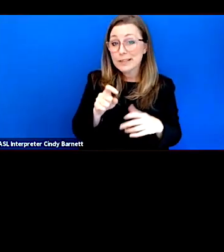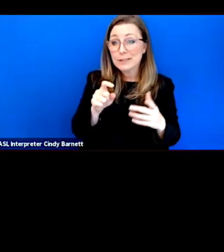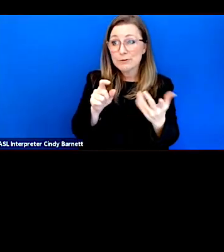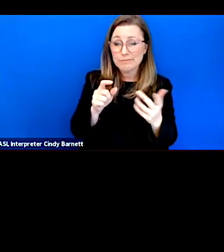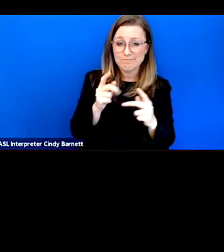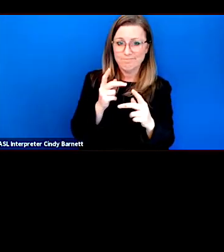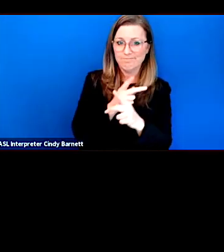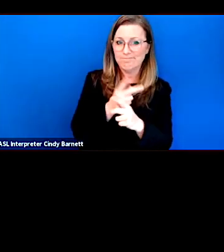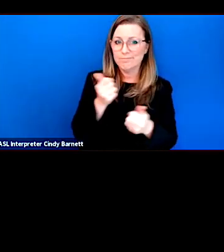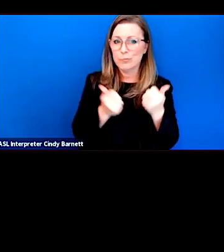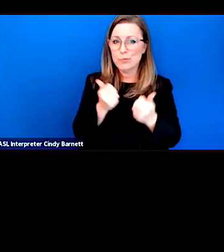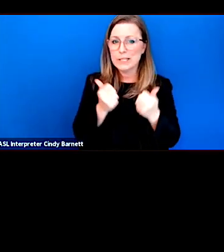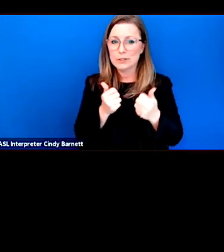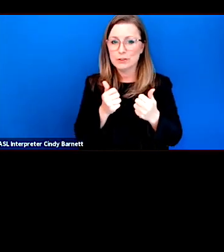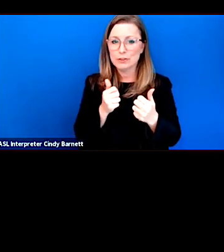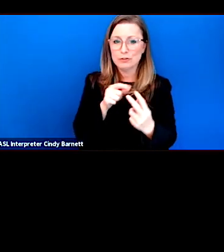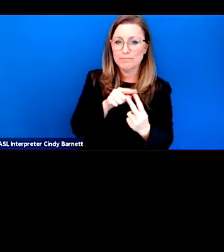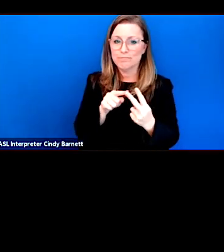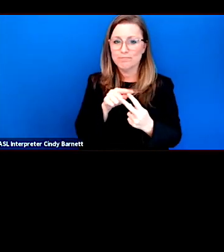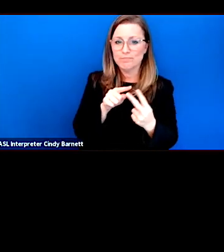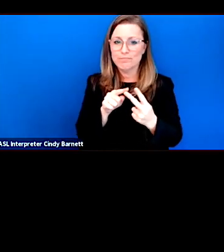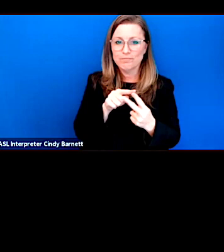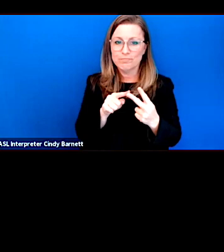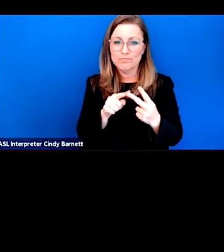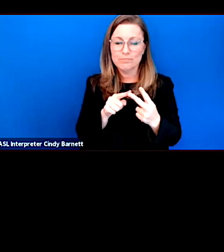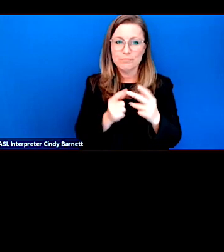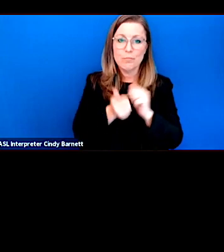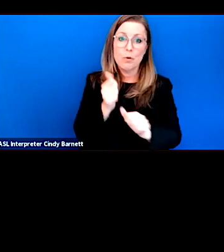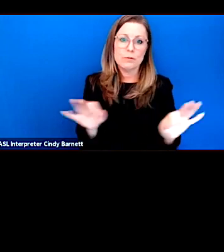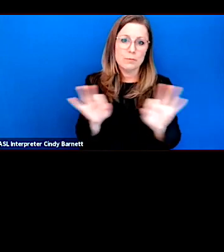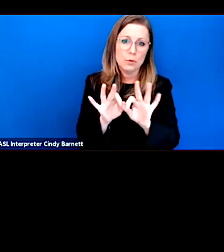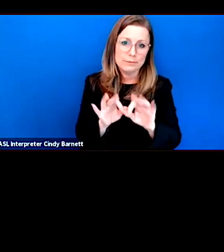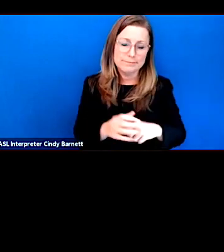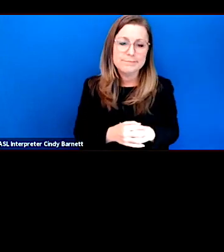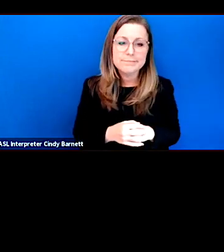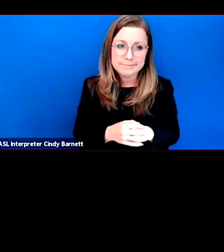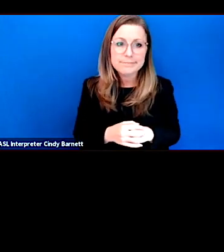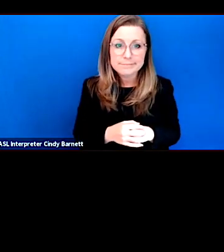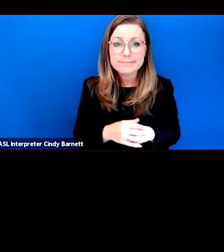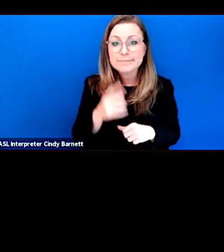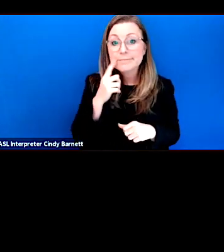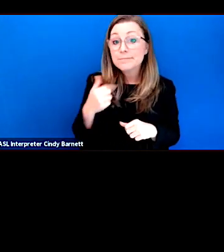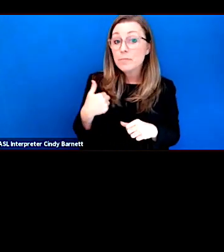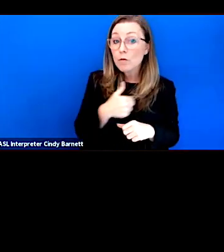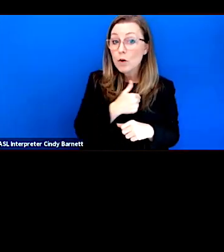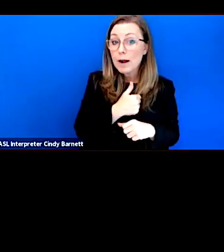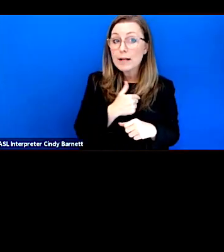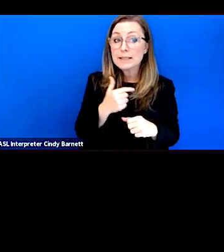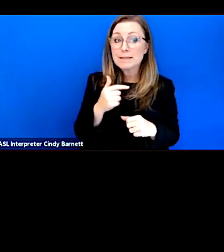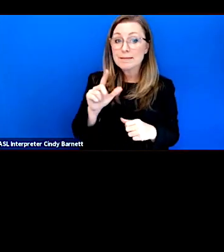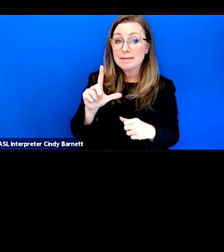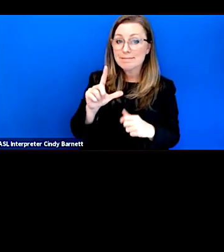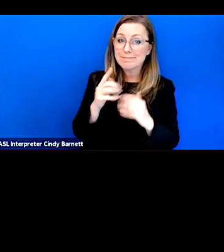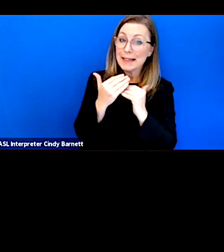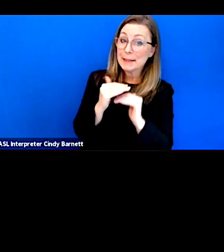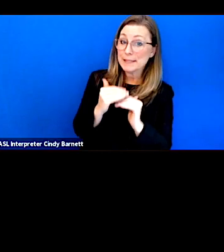of this criteria would be important for you to include. So for us, limitations was one that we